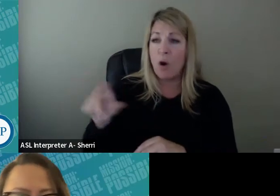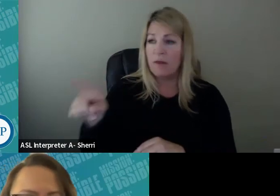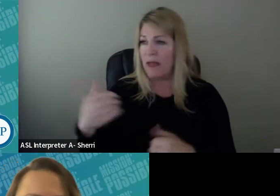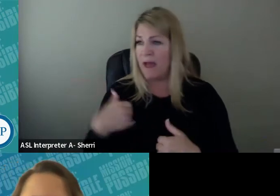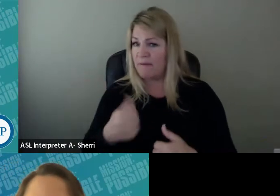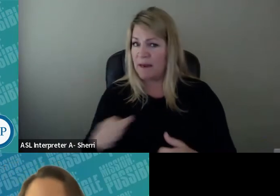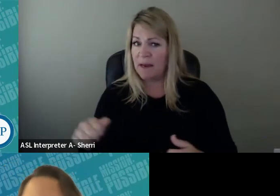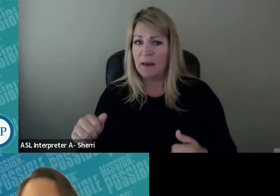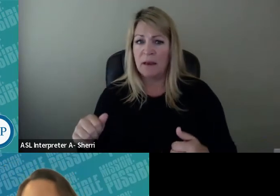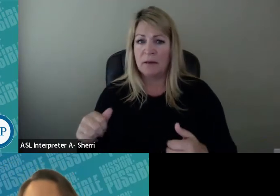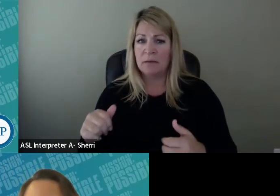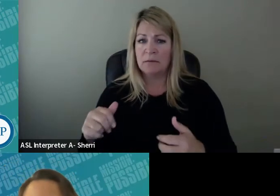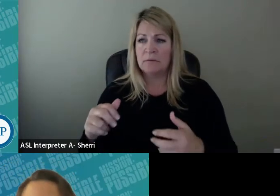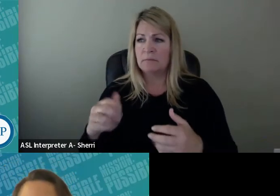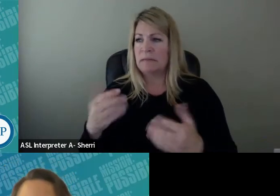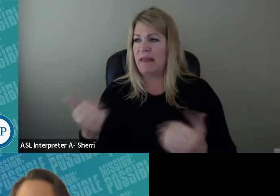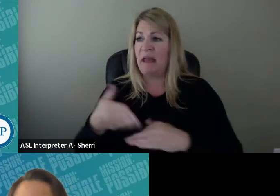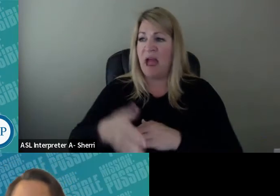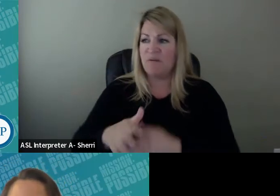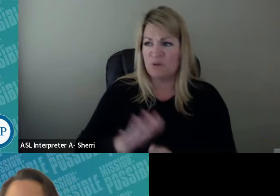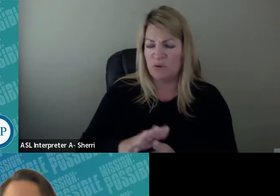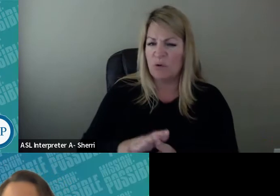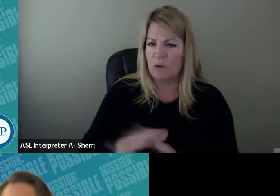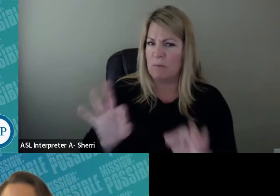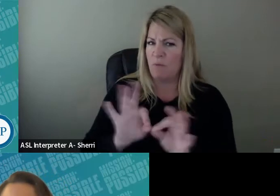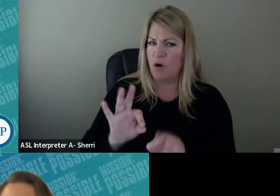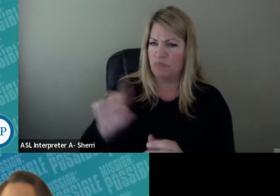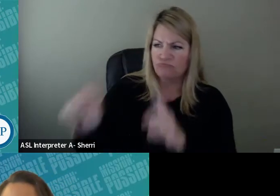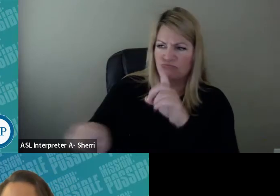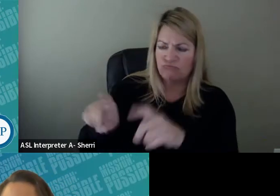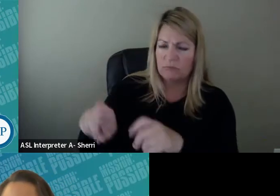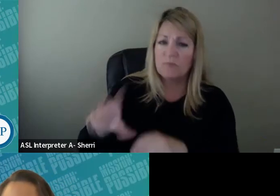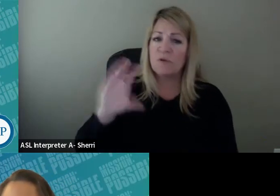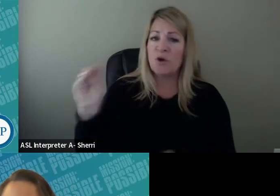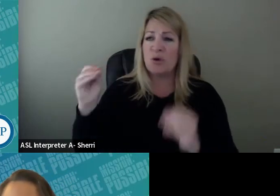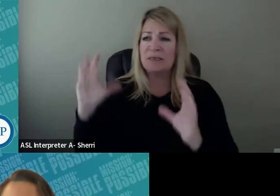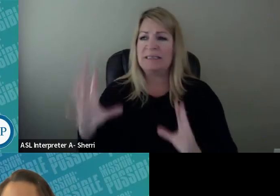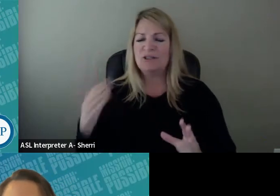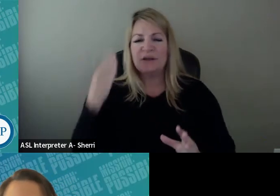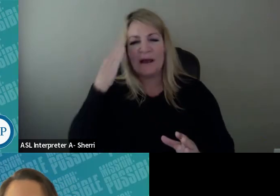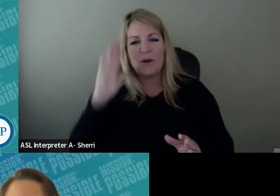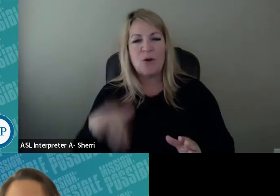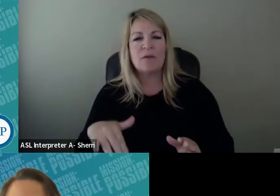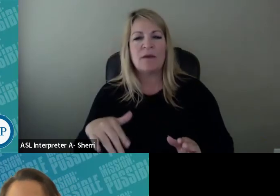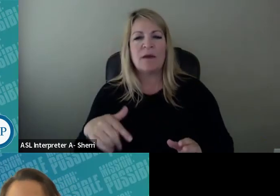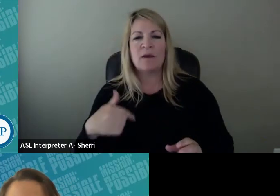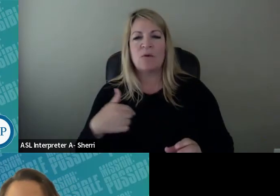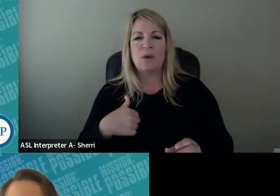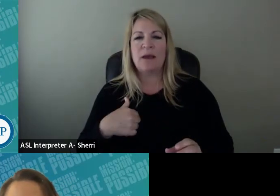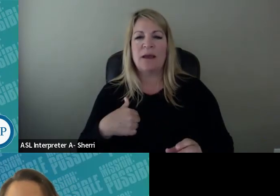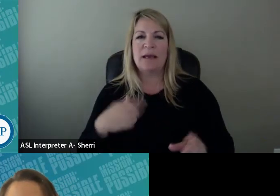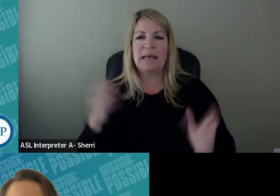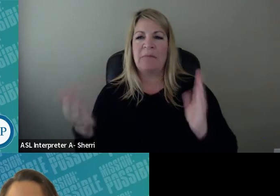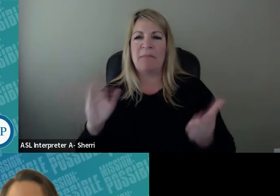planning time at all, even after school. So when we say about co-teaching, I know that we compare it a lot to